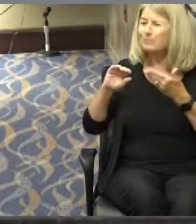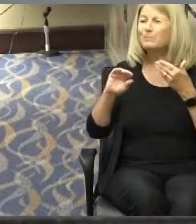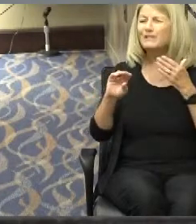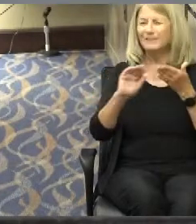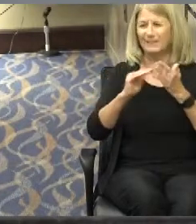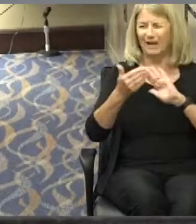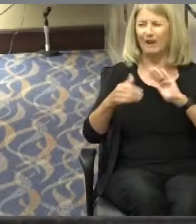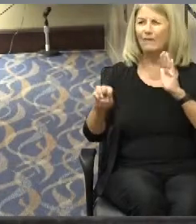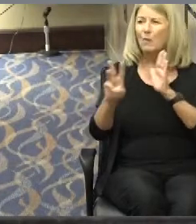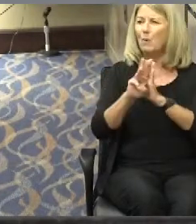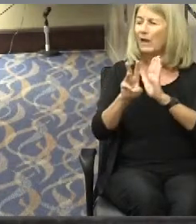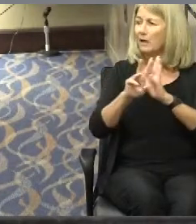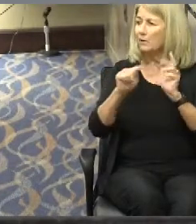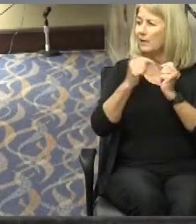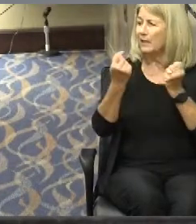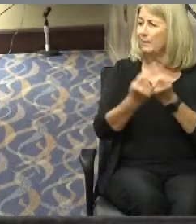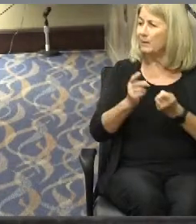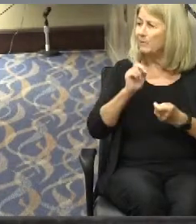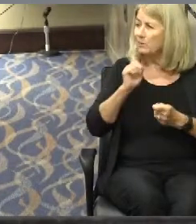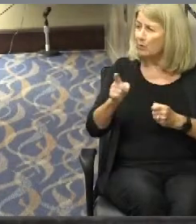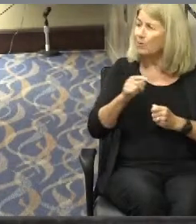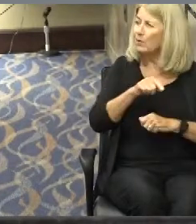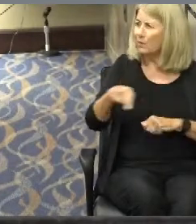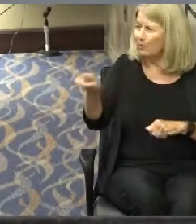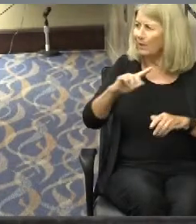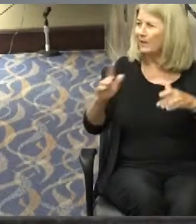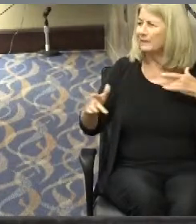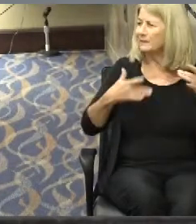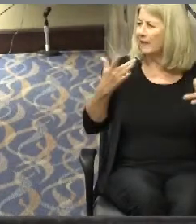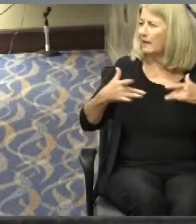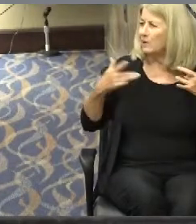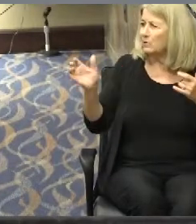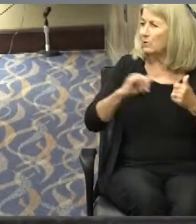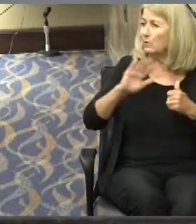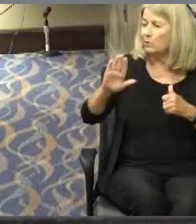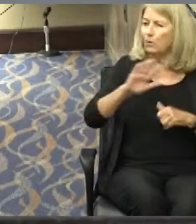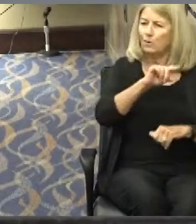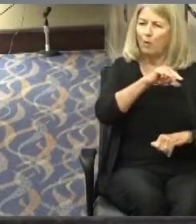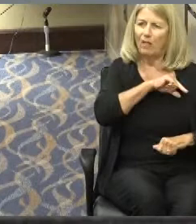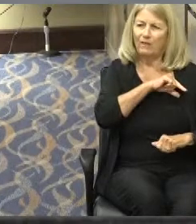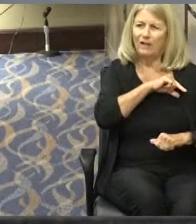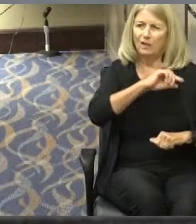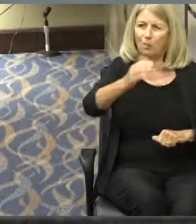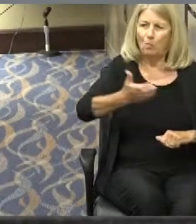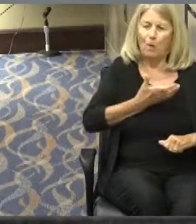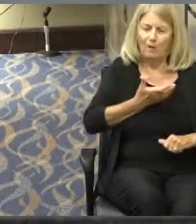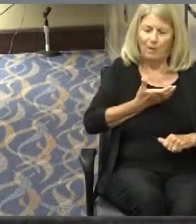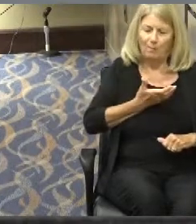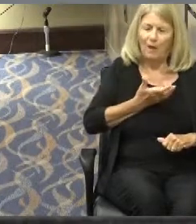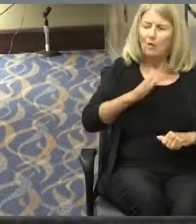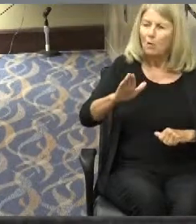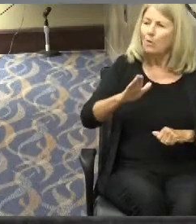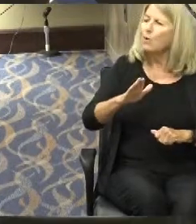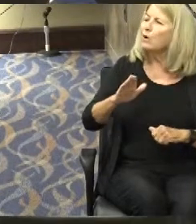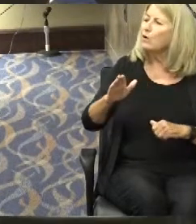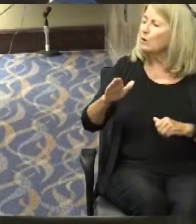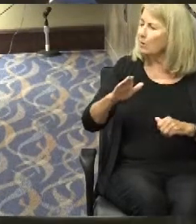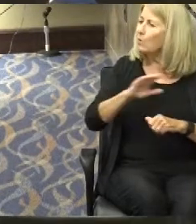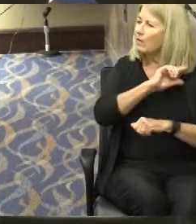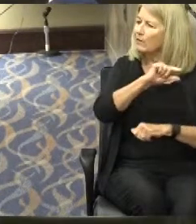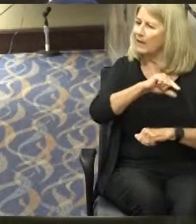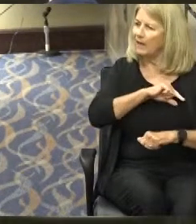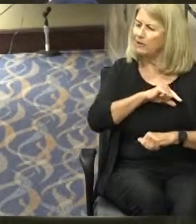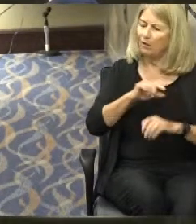sure y'all will be as well. On board, your qualifications are outstanding, and your reputations in our city